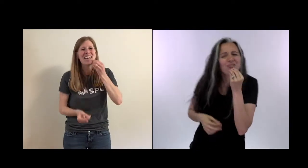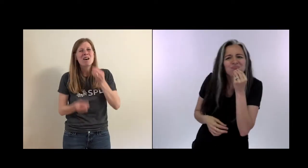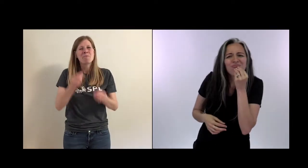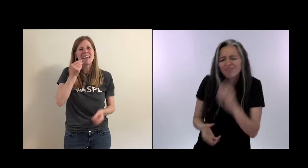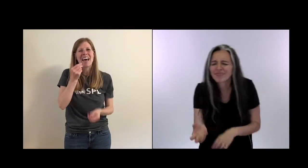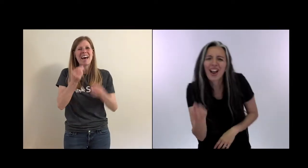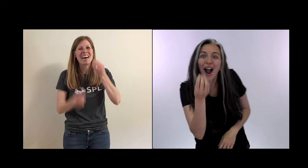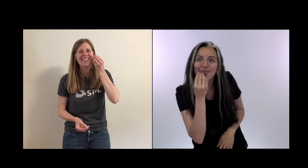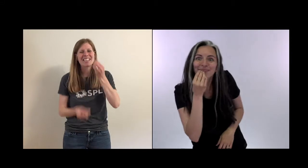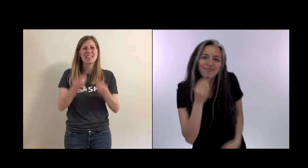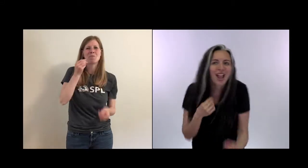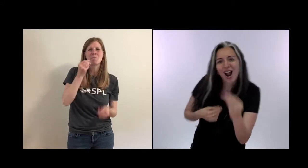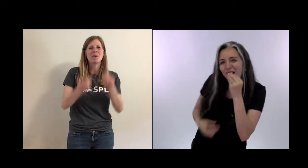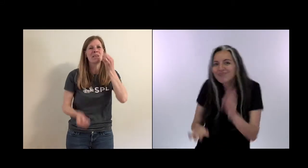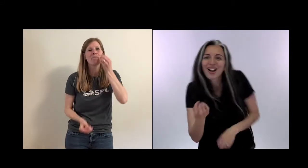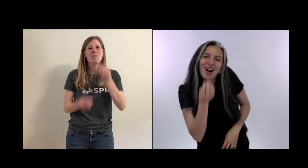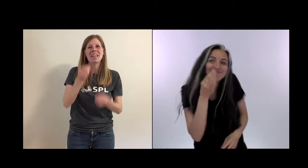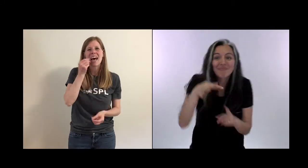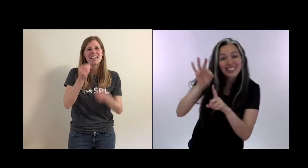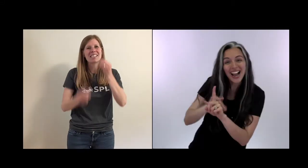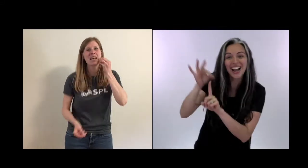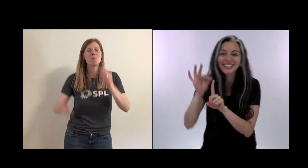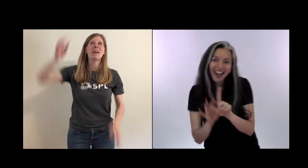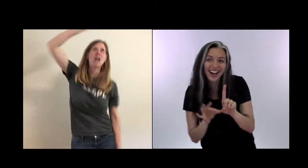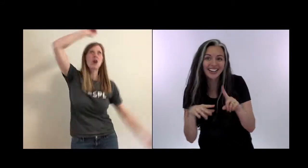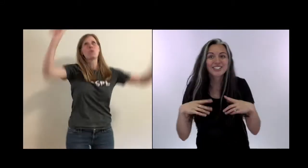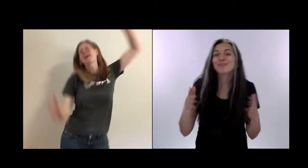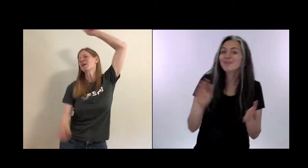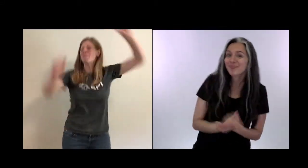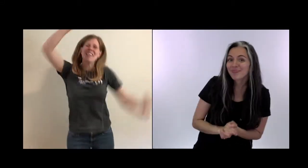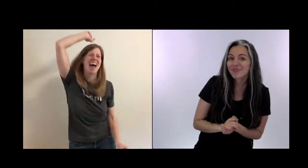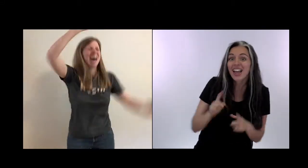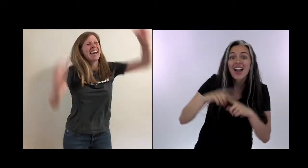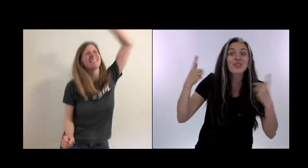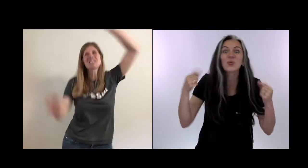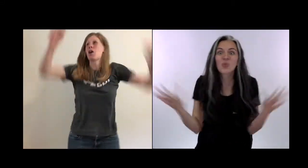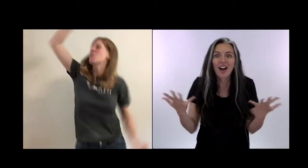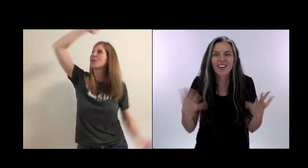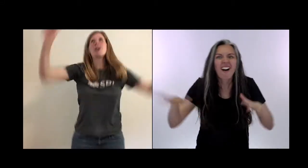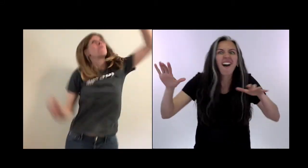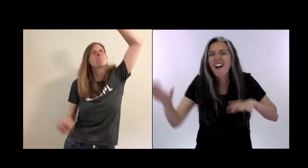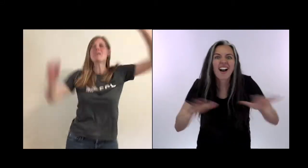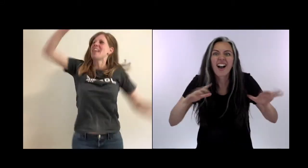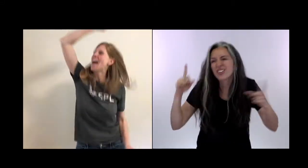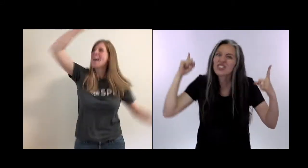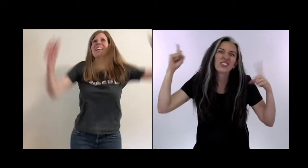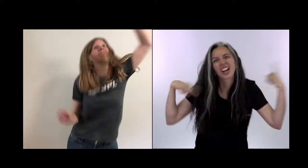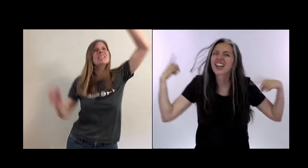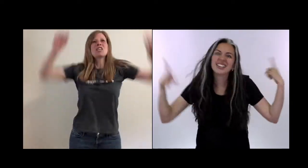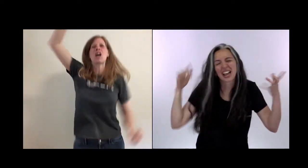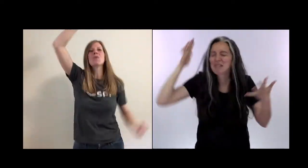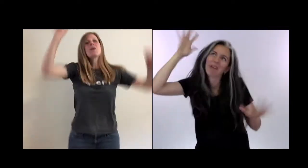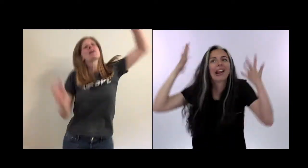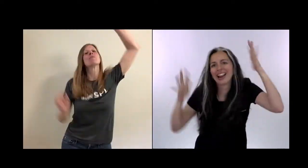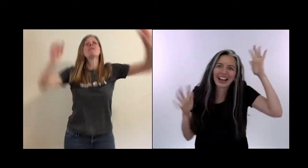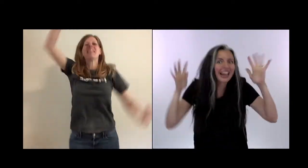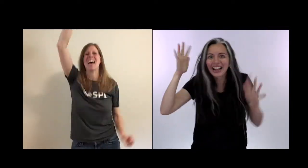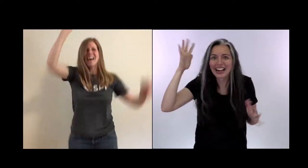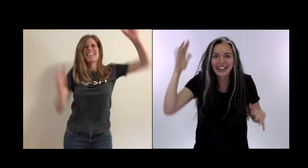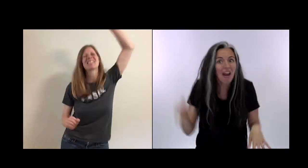Eat, bananas, eat, eat, bananas. Then we go. Bananas, go, go, bananas.